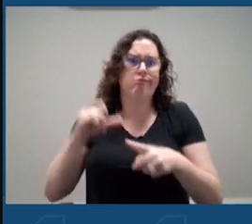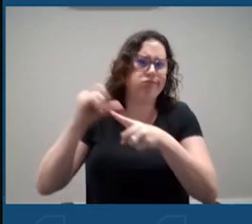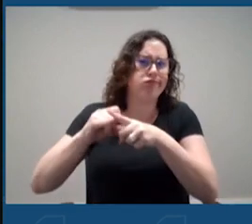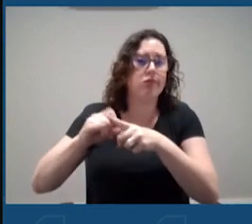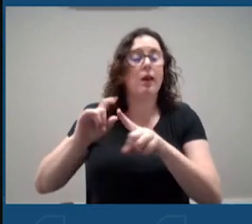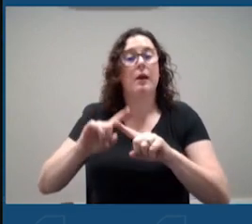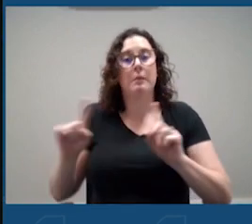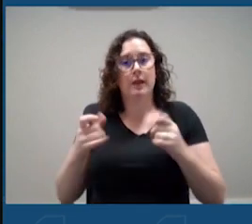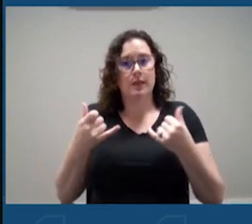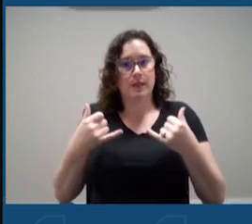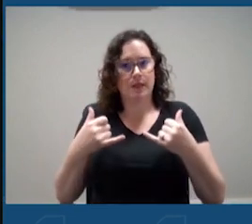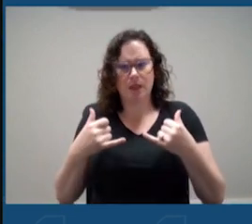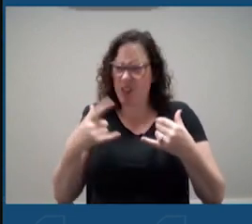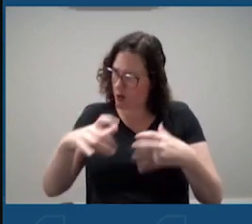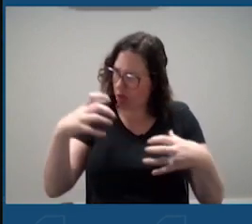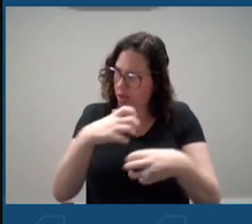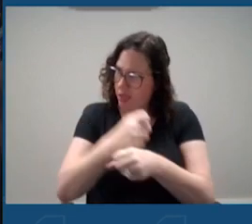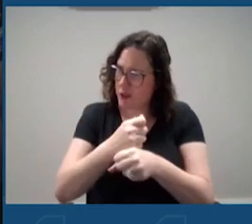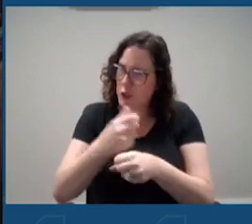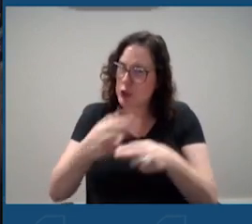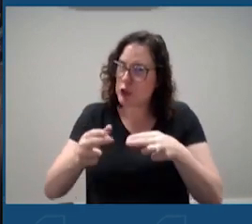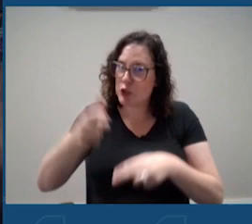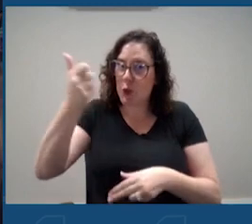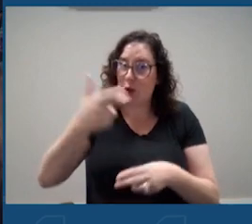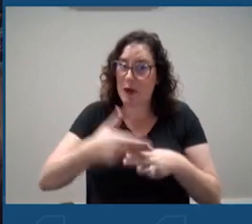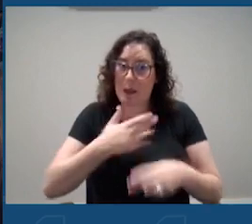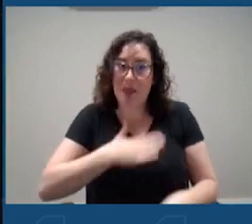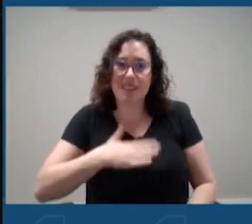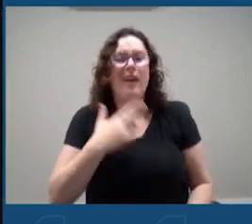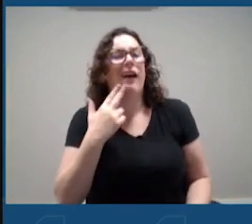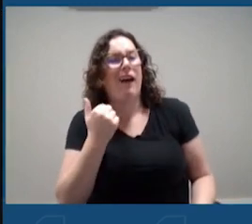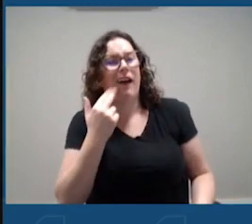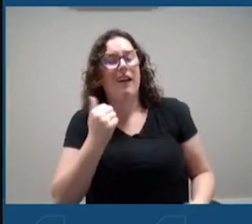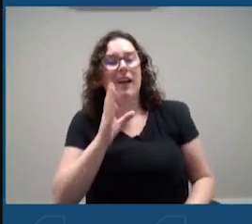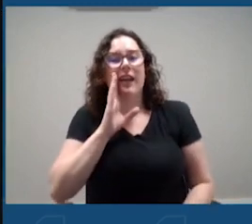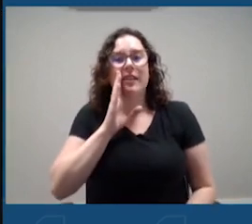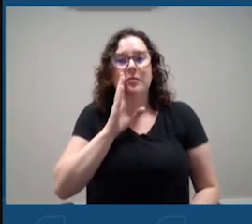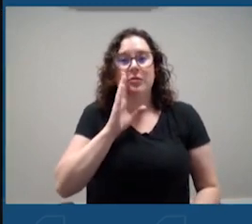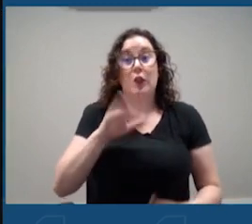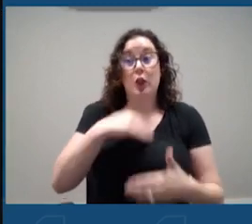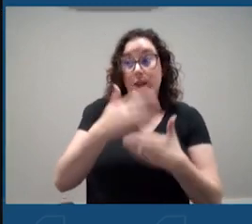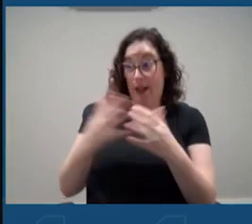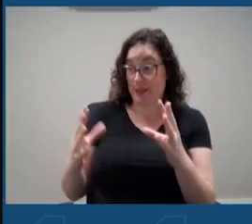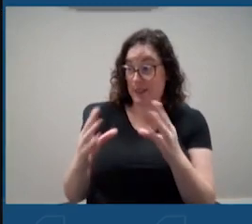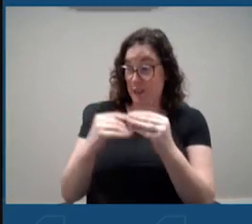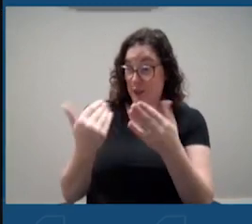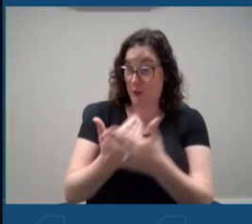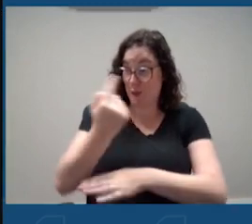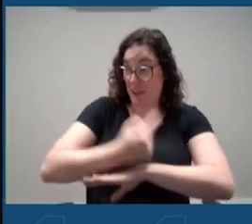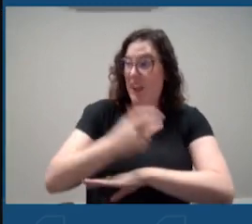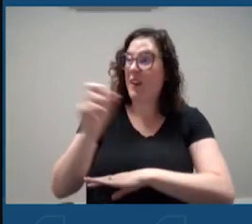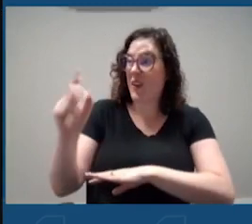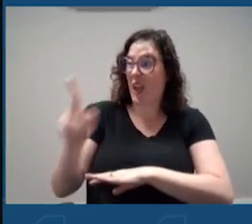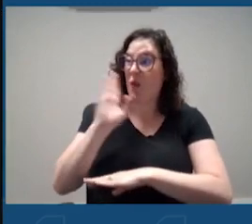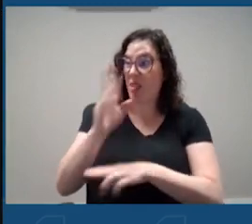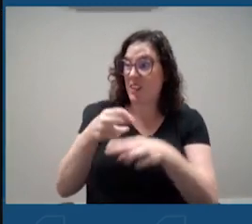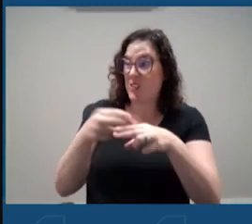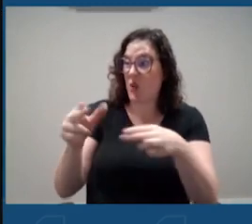you come up with a shorter name for me next time? Okay. I'll work at the next session, new day, New York. Okay, we're going to have a little shorter